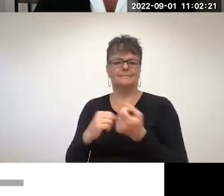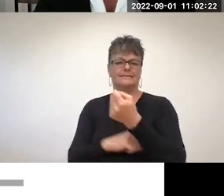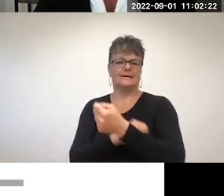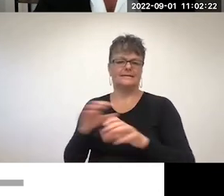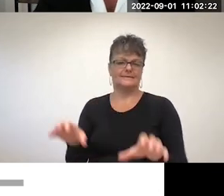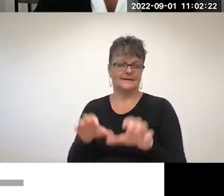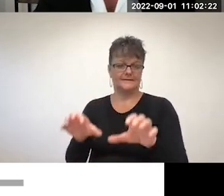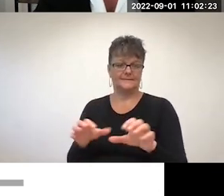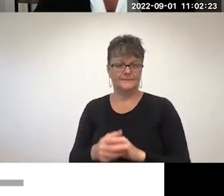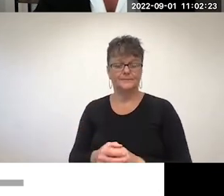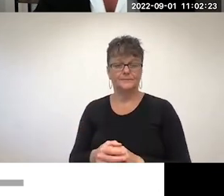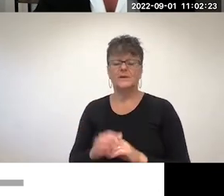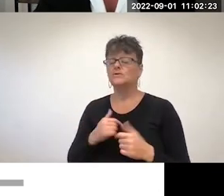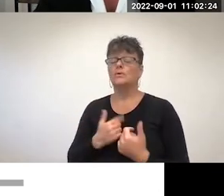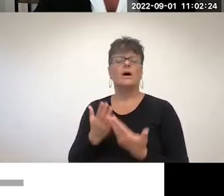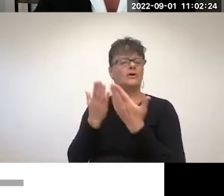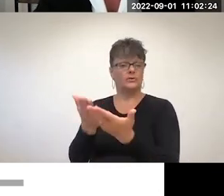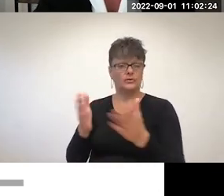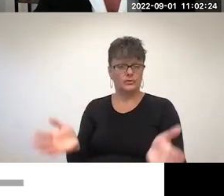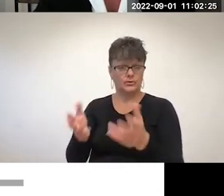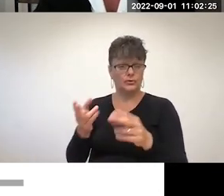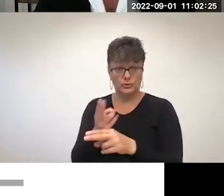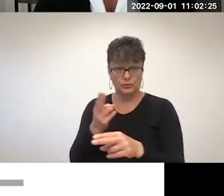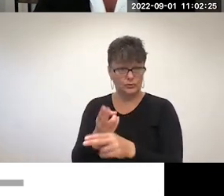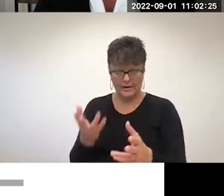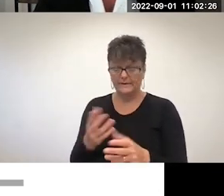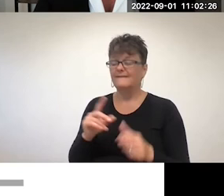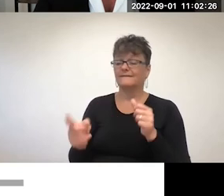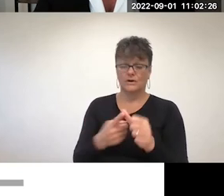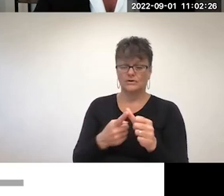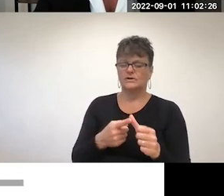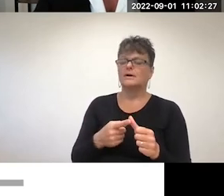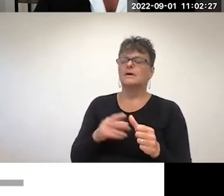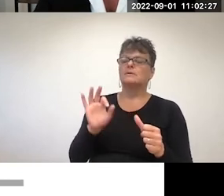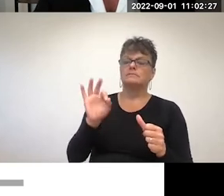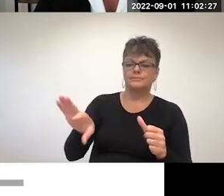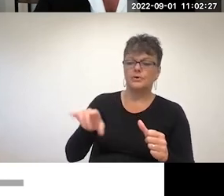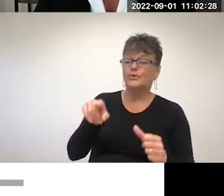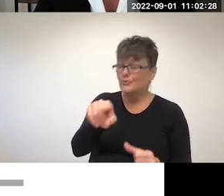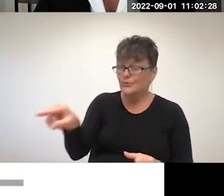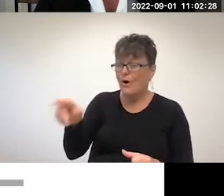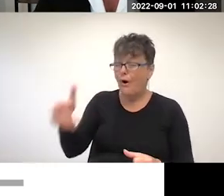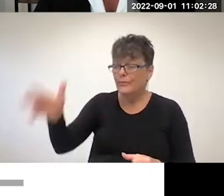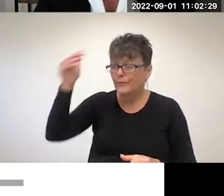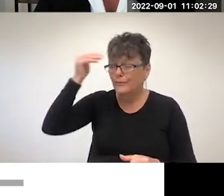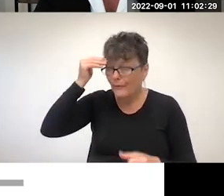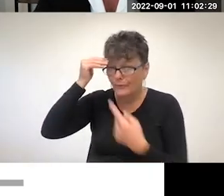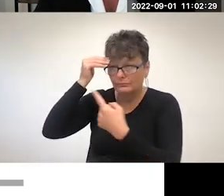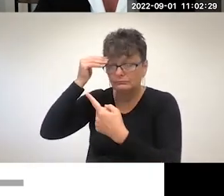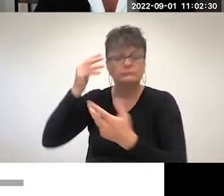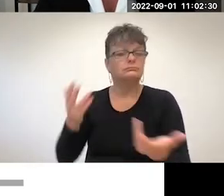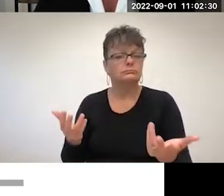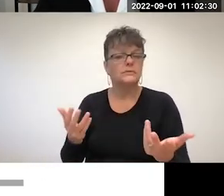evidence-based activities that I would recommend include that we activate prior knowledge. So this may be something very simple that you can do in